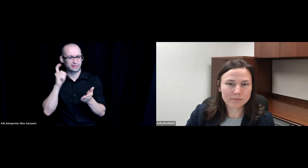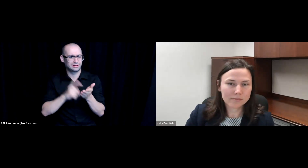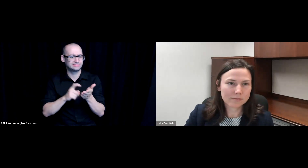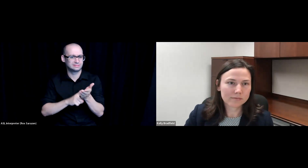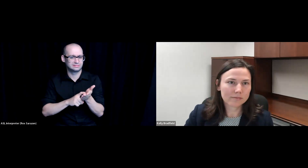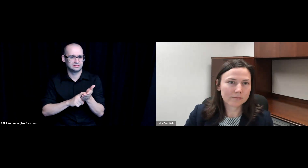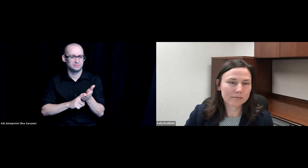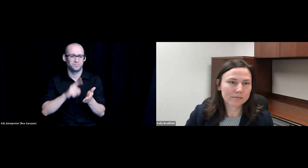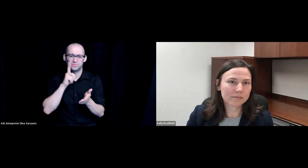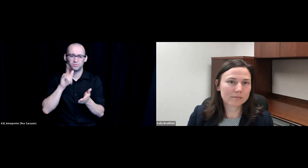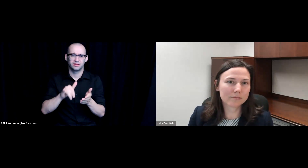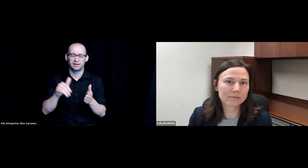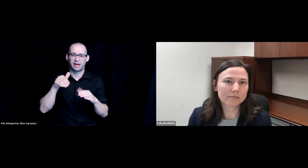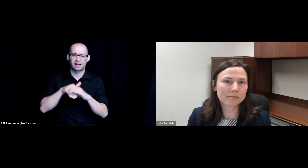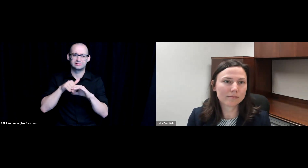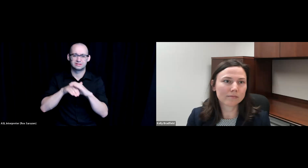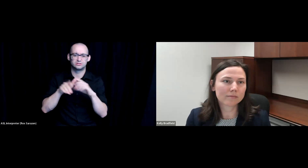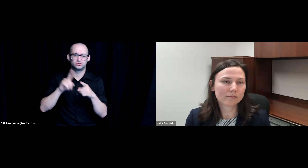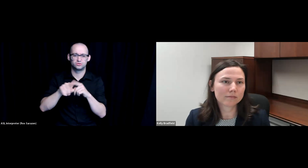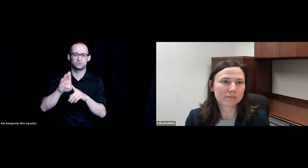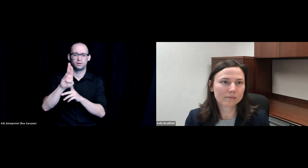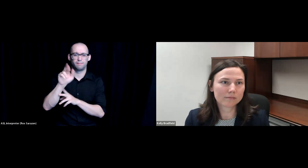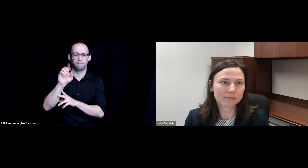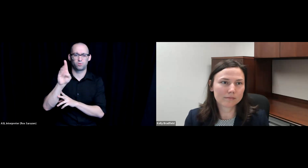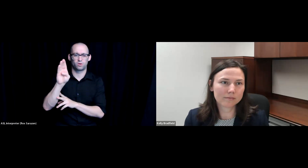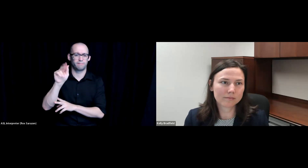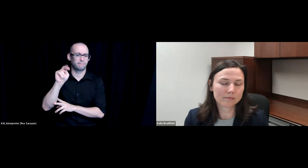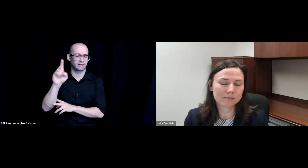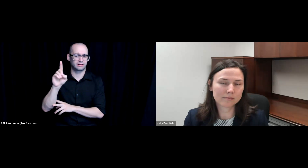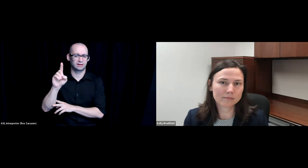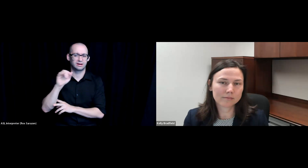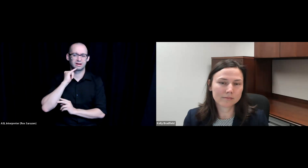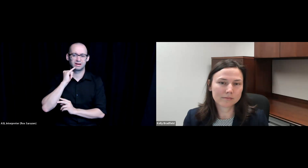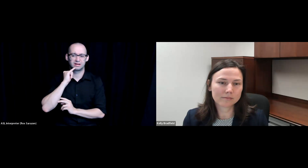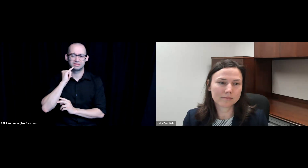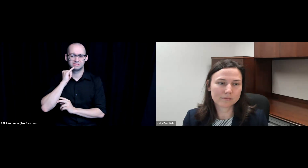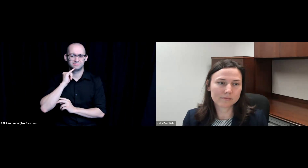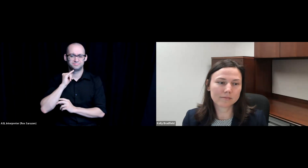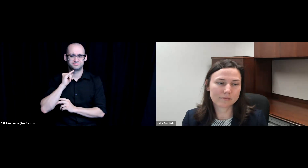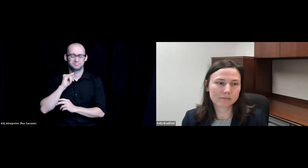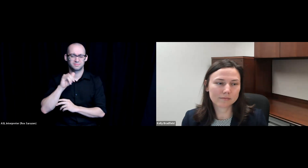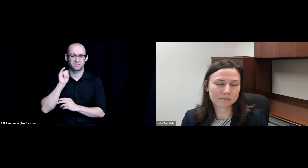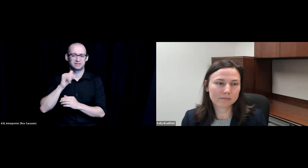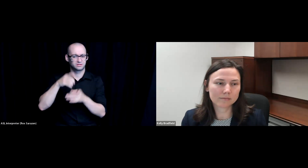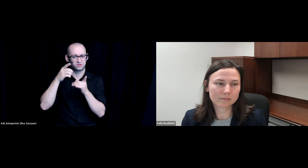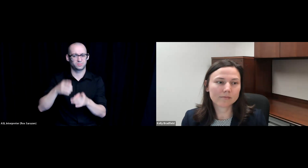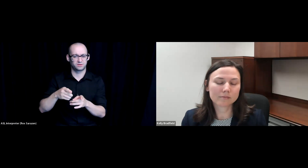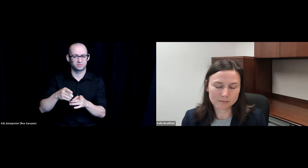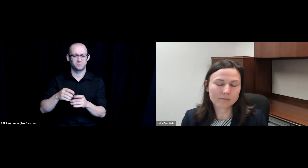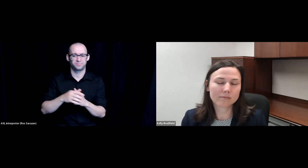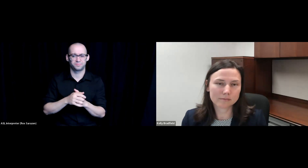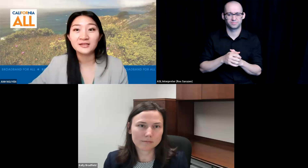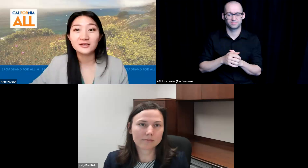really access to broadband, right, is the health determinants. In prior meetings, we talked about